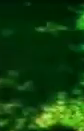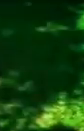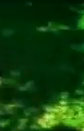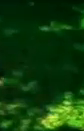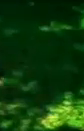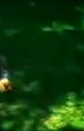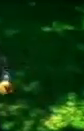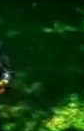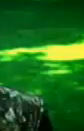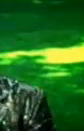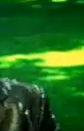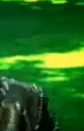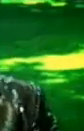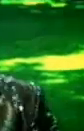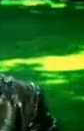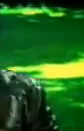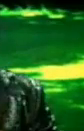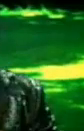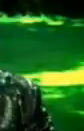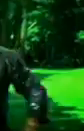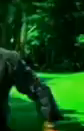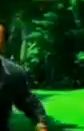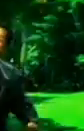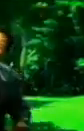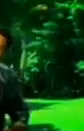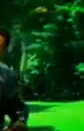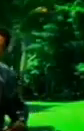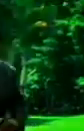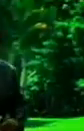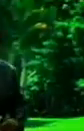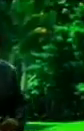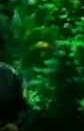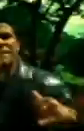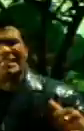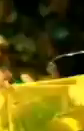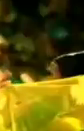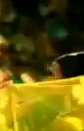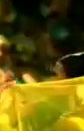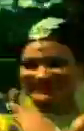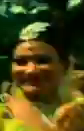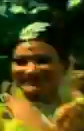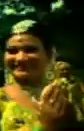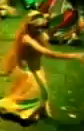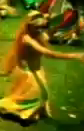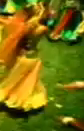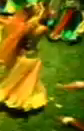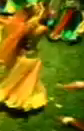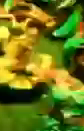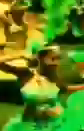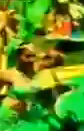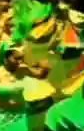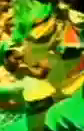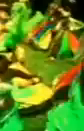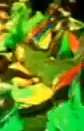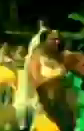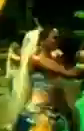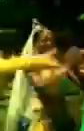That's $20 million in free top-up every month. Now that's something to dance about, Mr. Raymond.